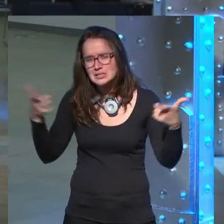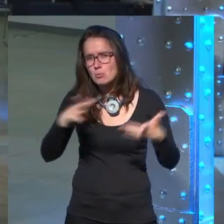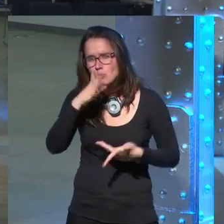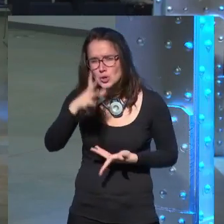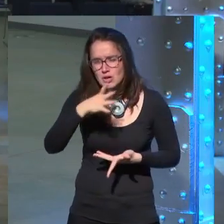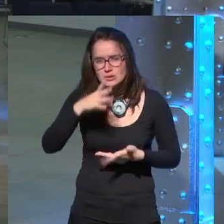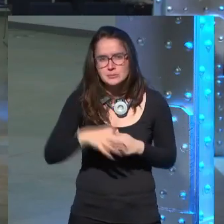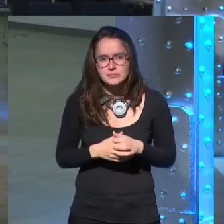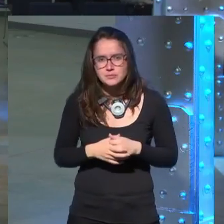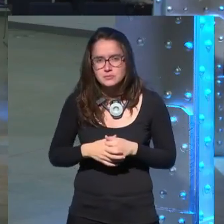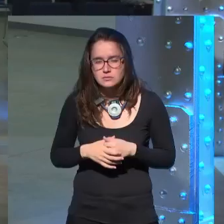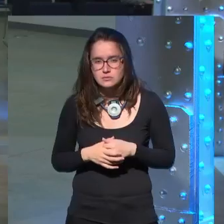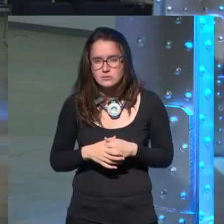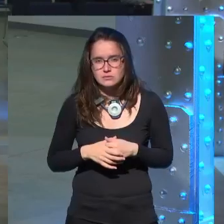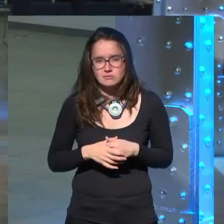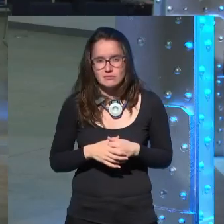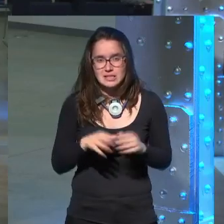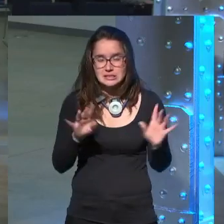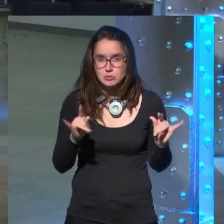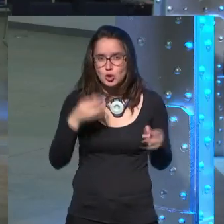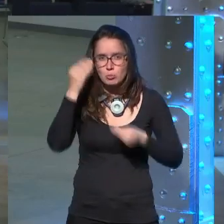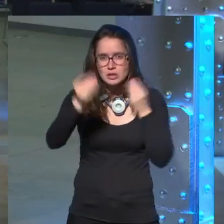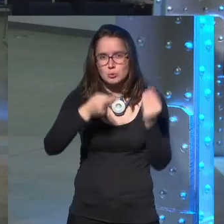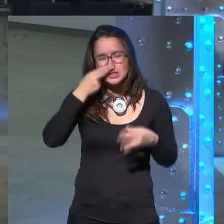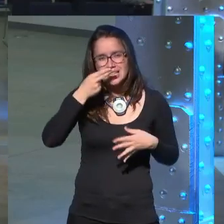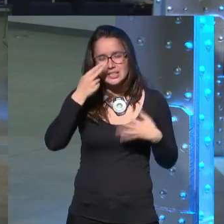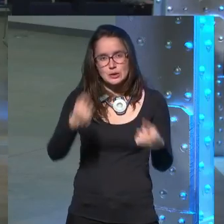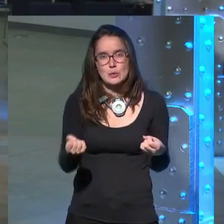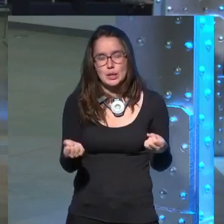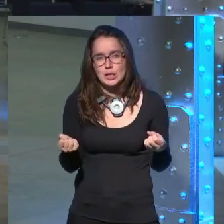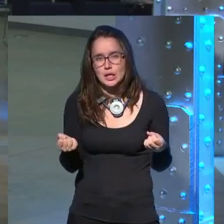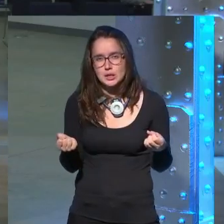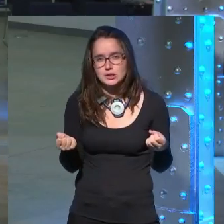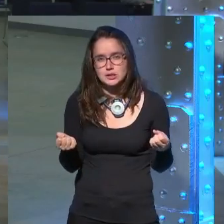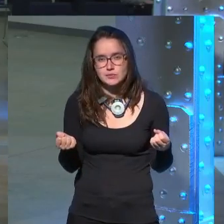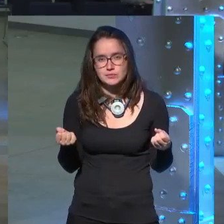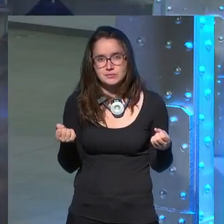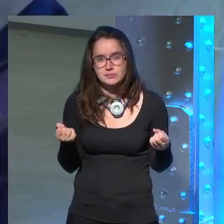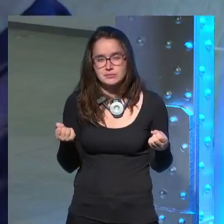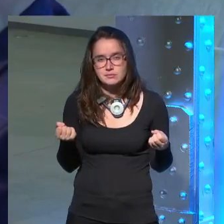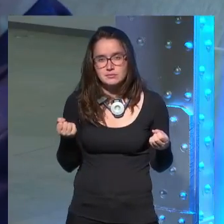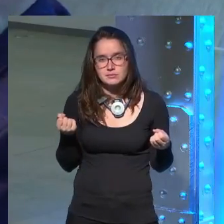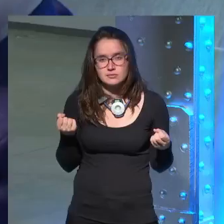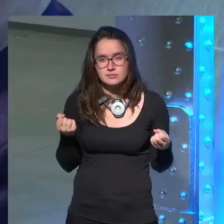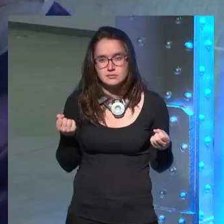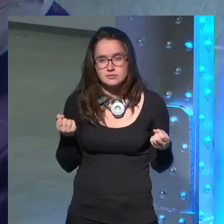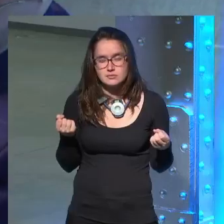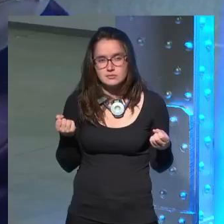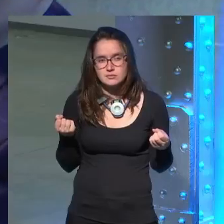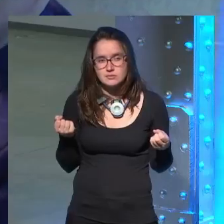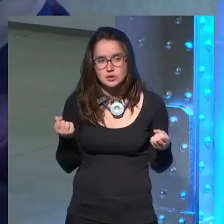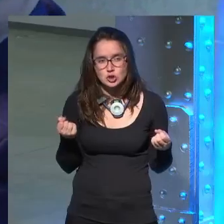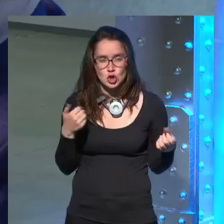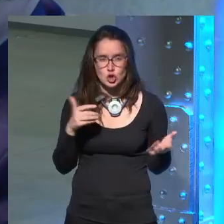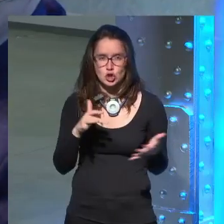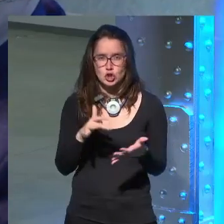happens? This is very interesting because I had 7 edges and